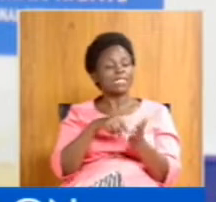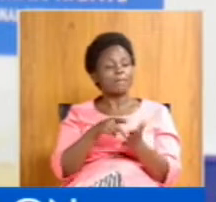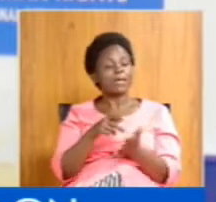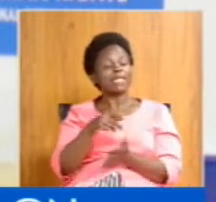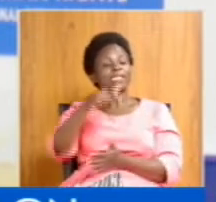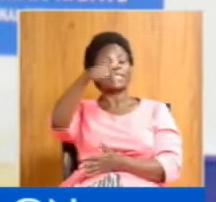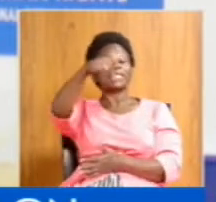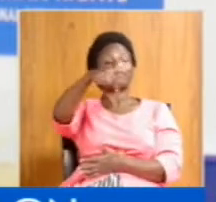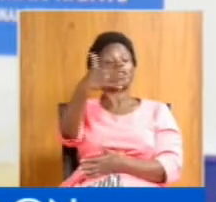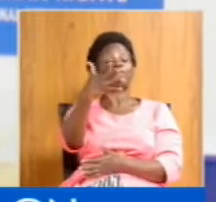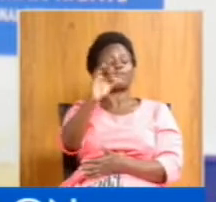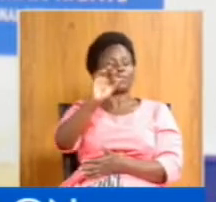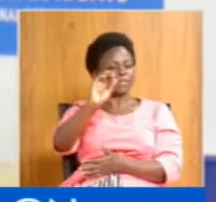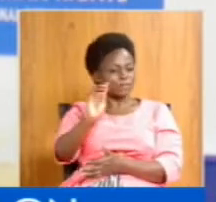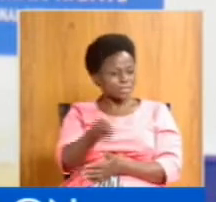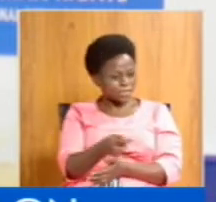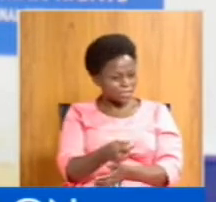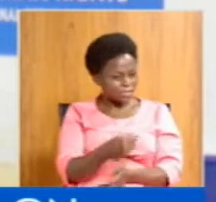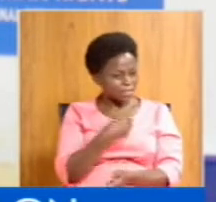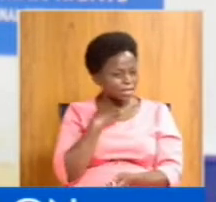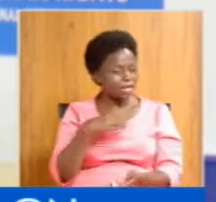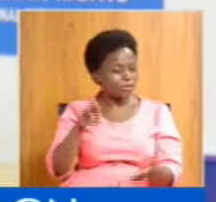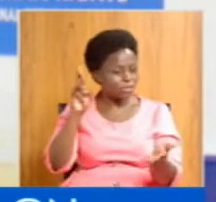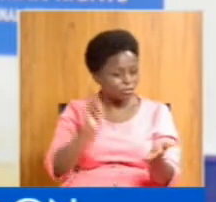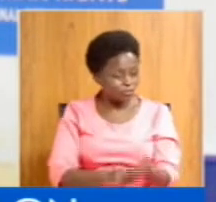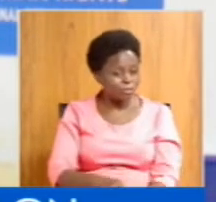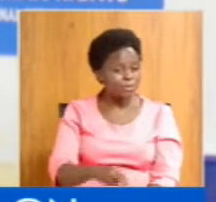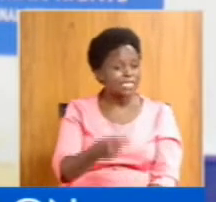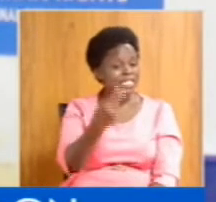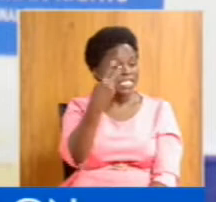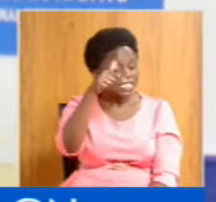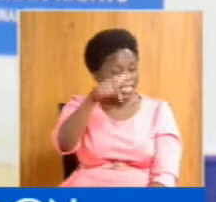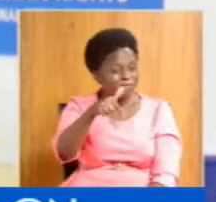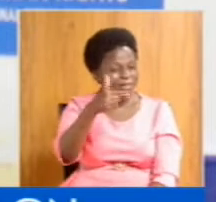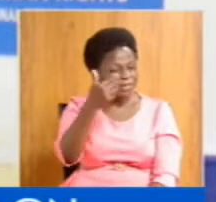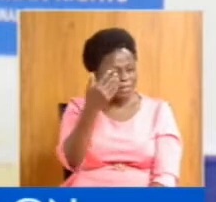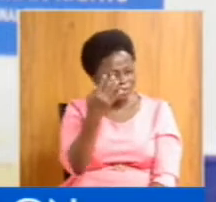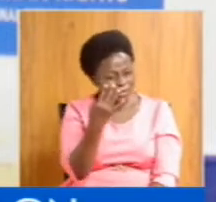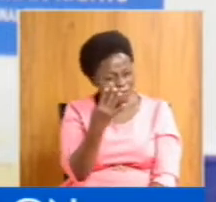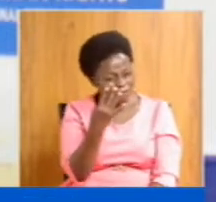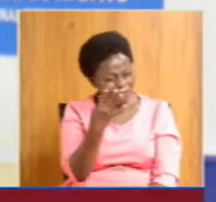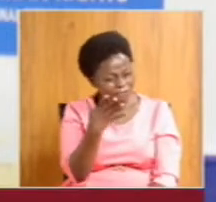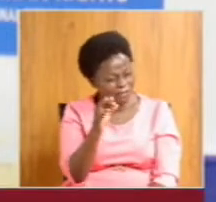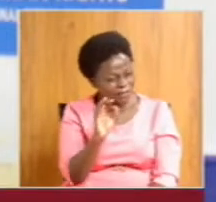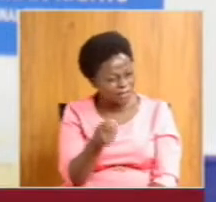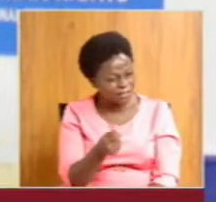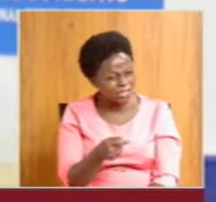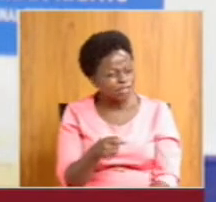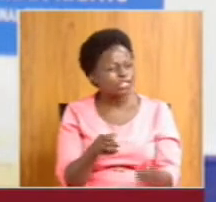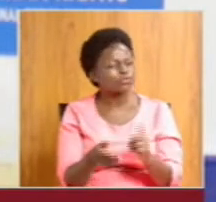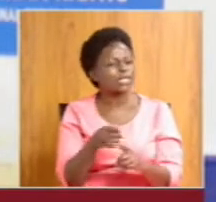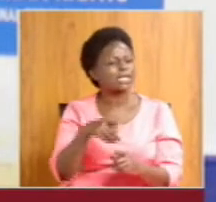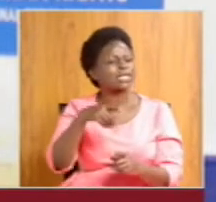,000 shillings. I want to repeat that, 750,000 just to get a prepaid meter. If I wanted